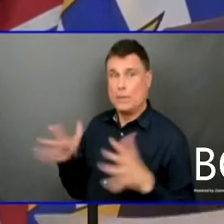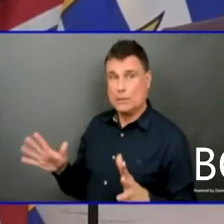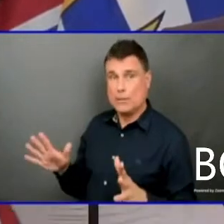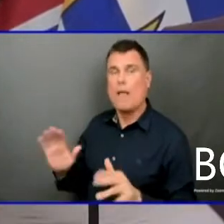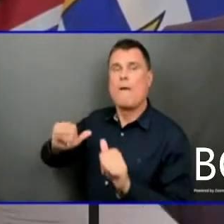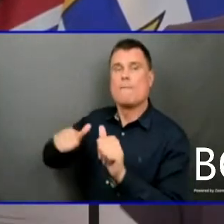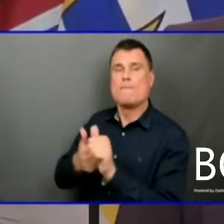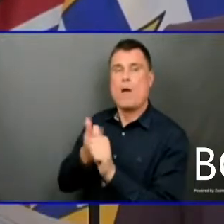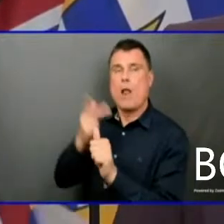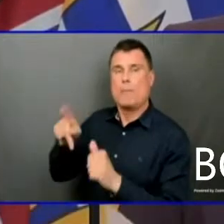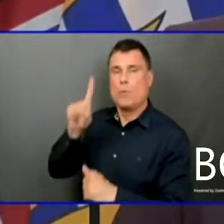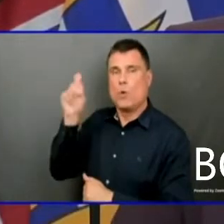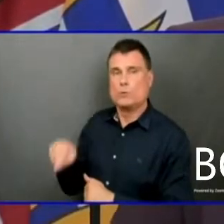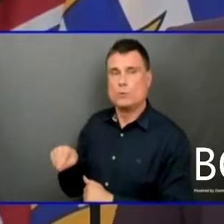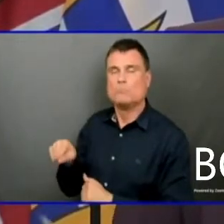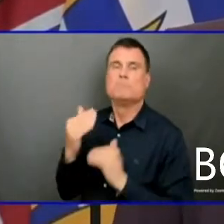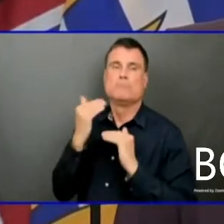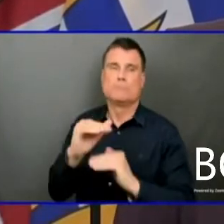Patterson, CTV.